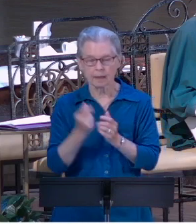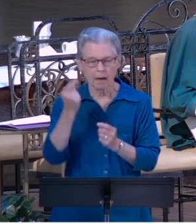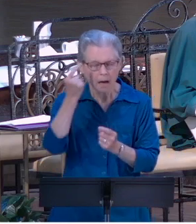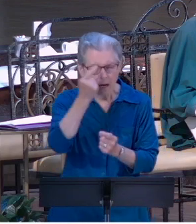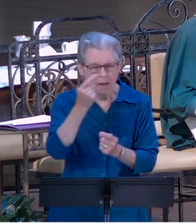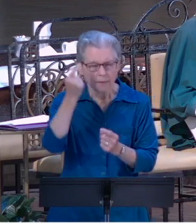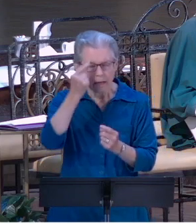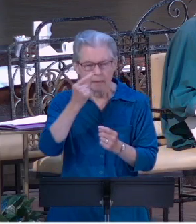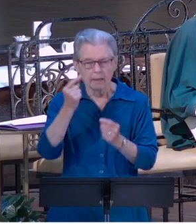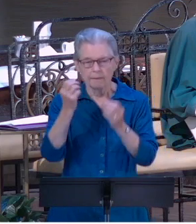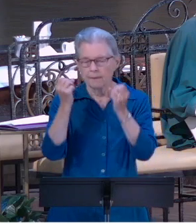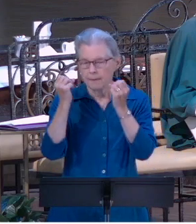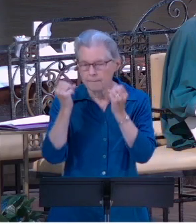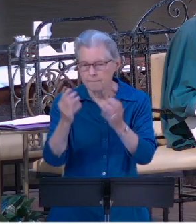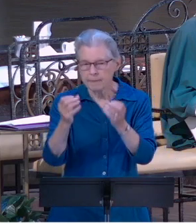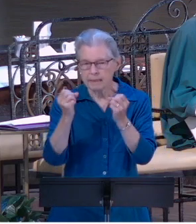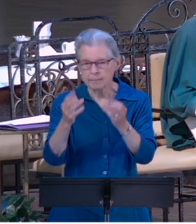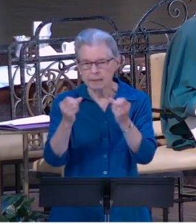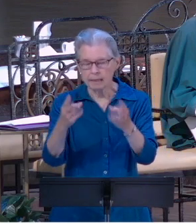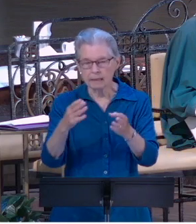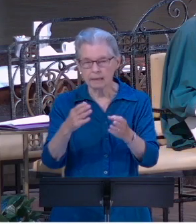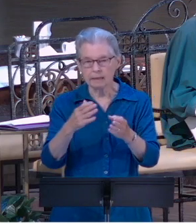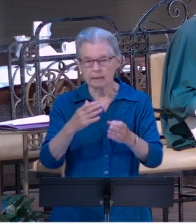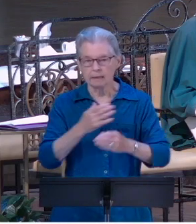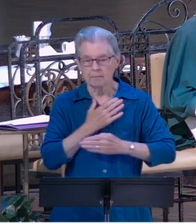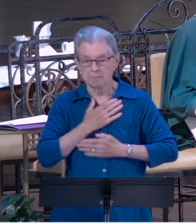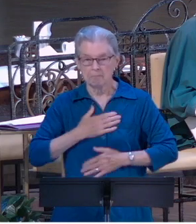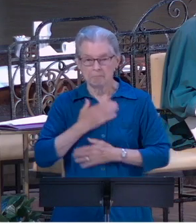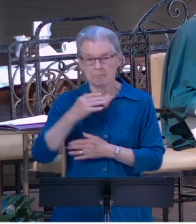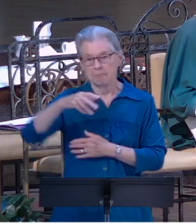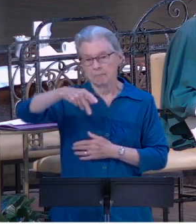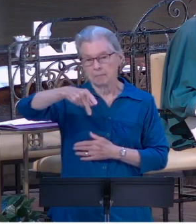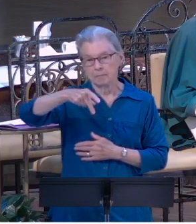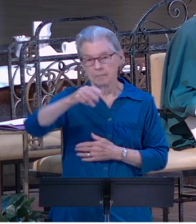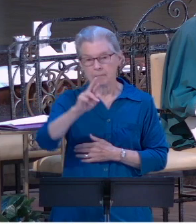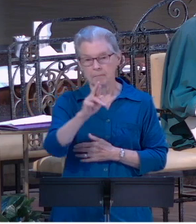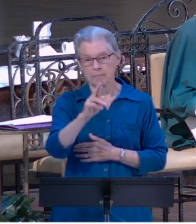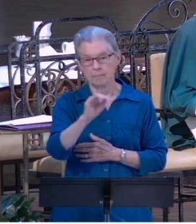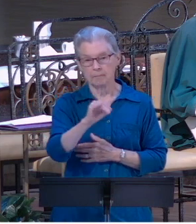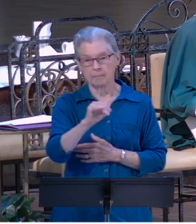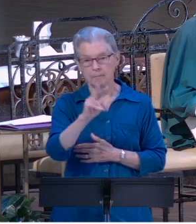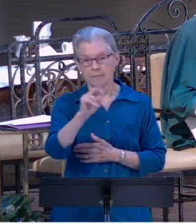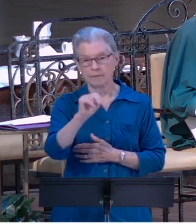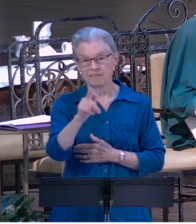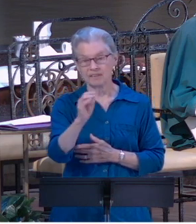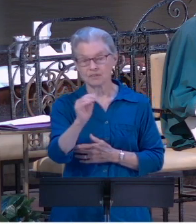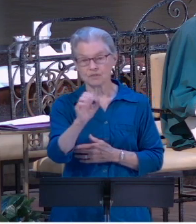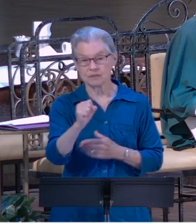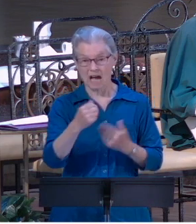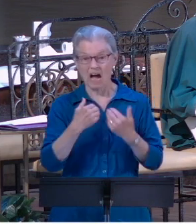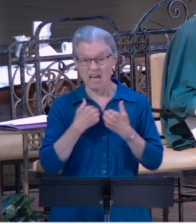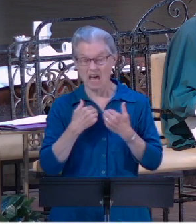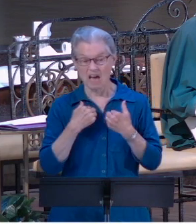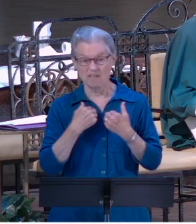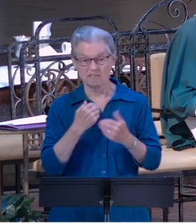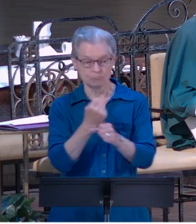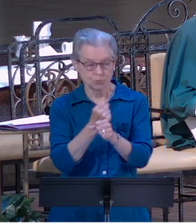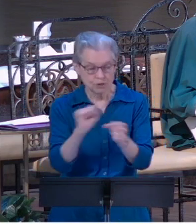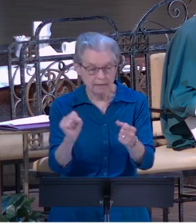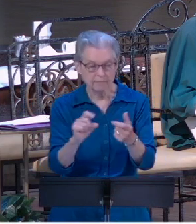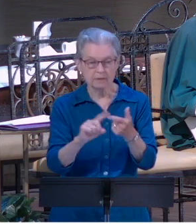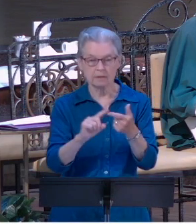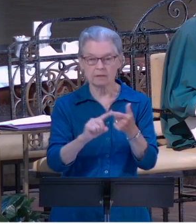unearned privileges I had: safety, security, and many resources.